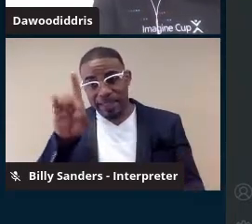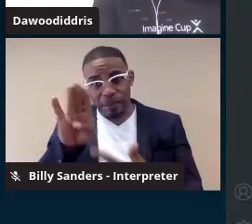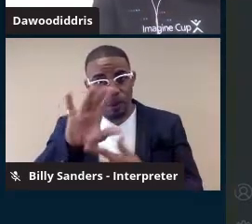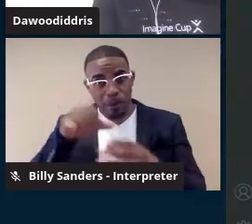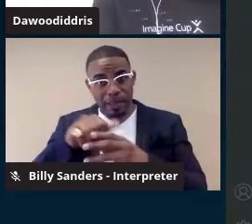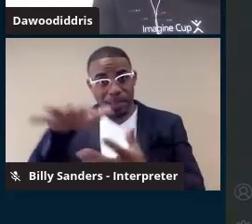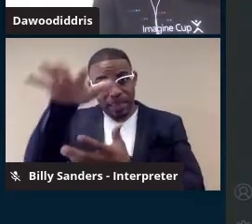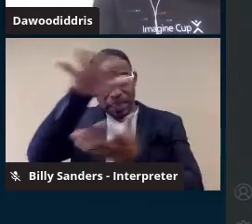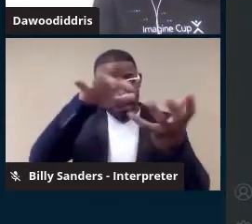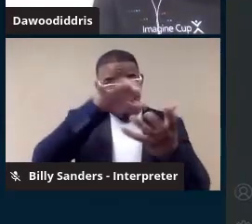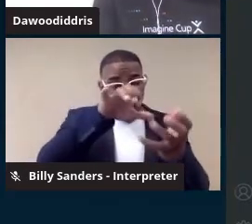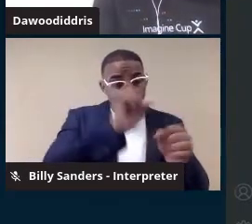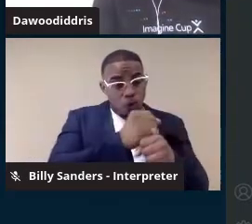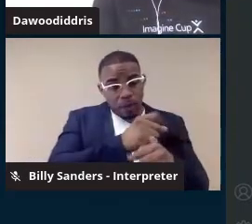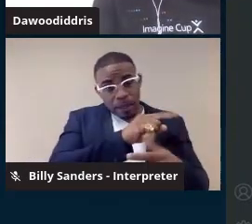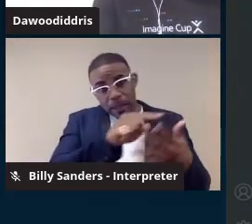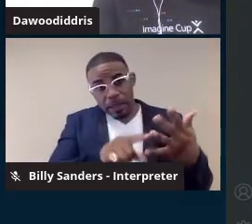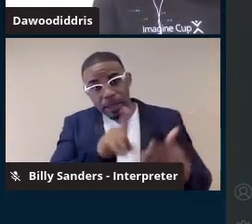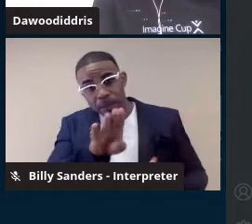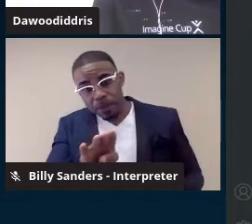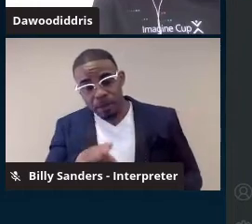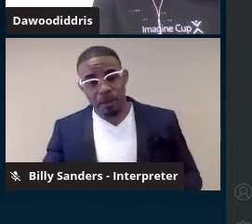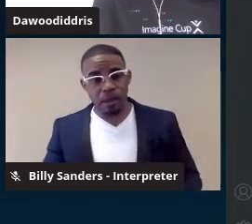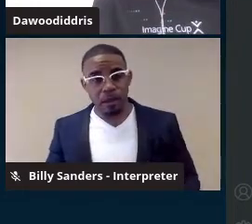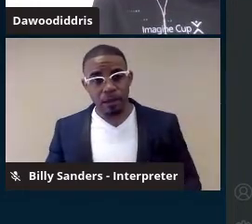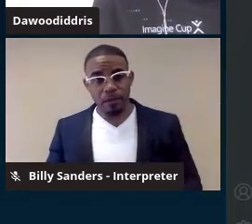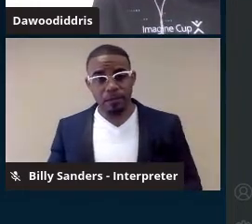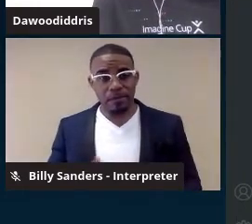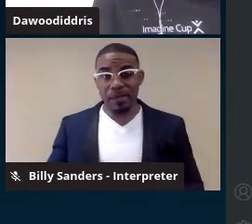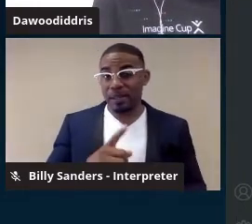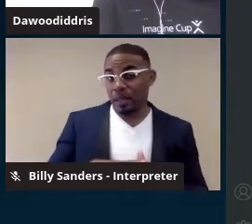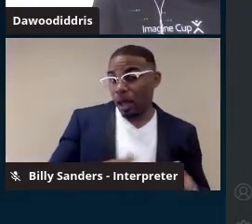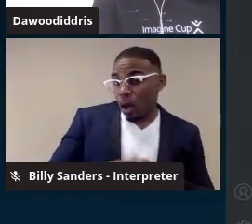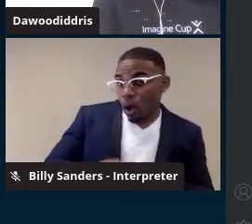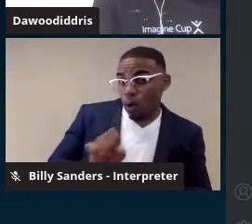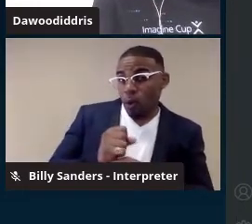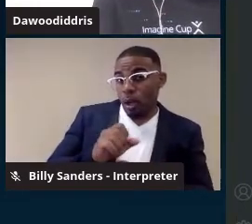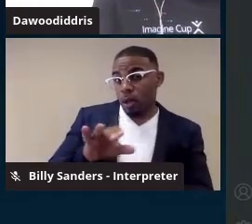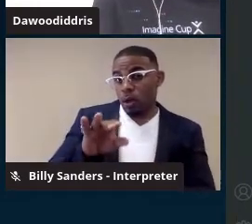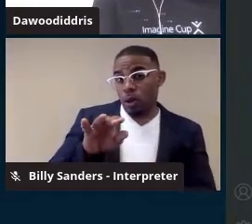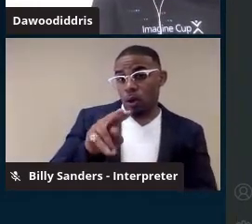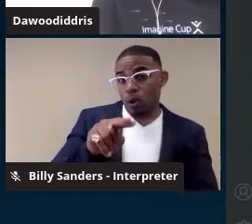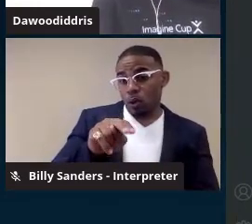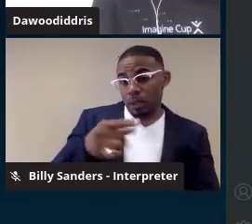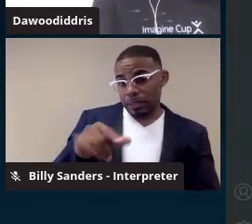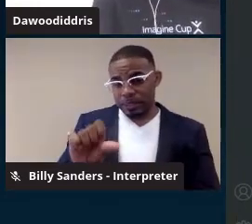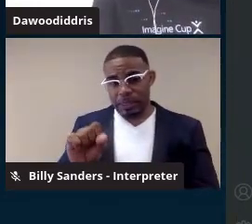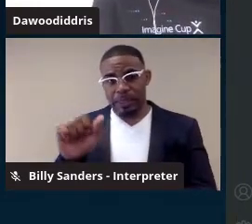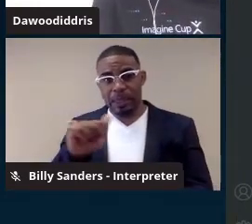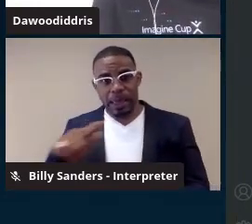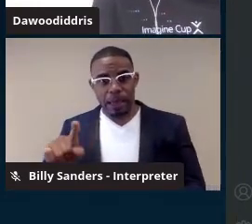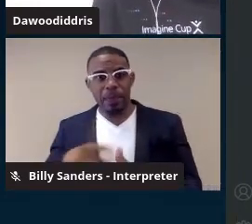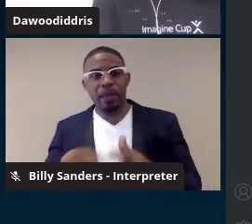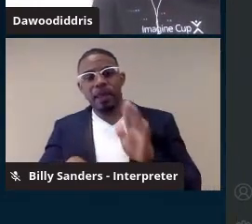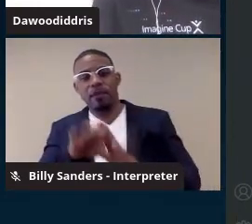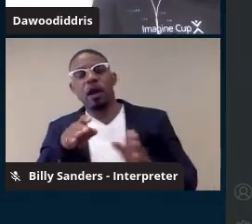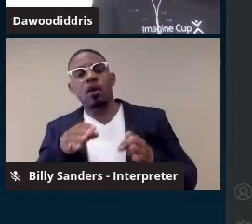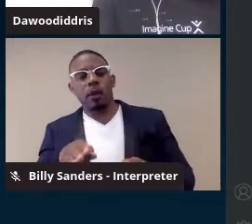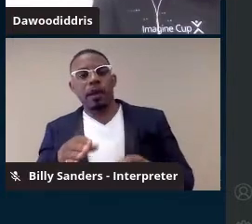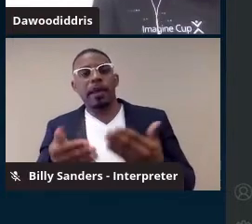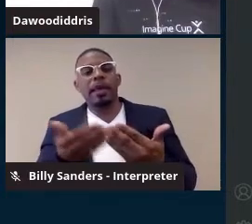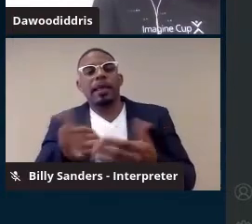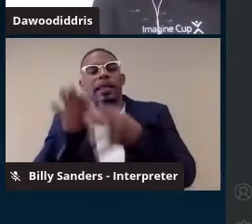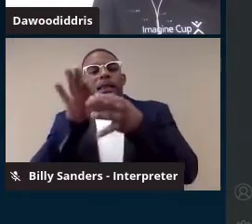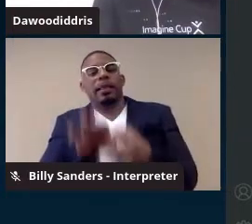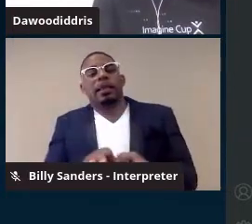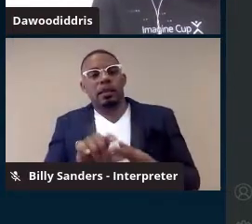cloud, create a MongoDB, and then also create your Node.js application, and then find a way of easily